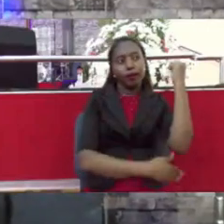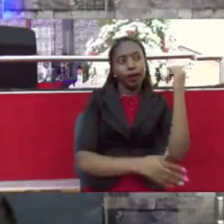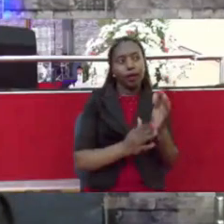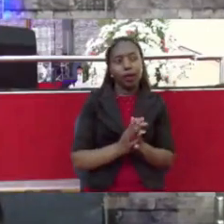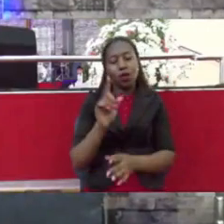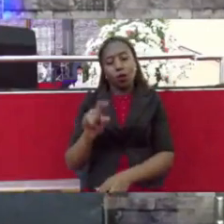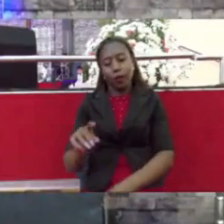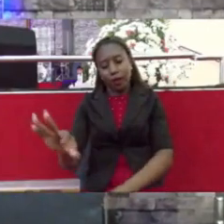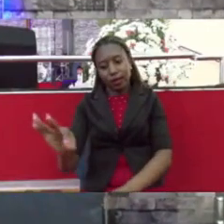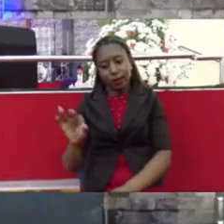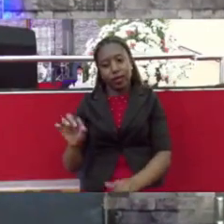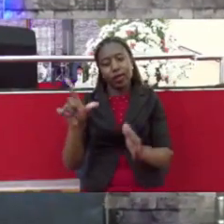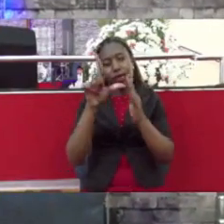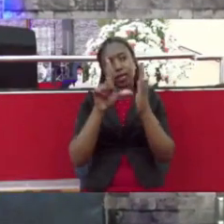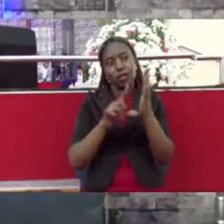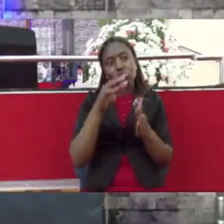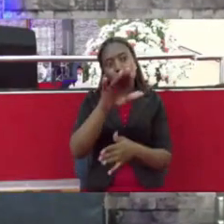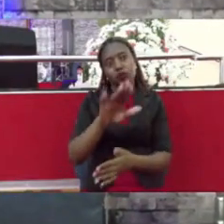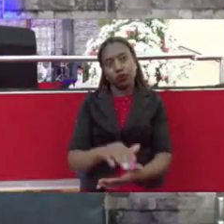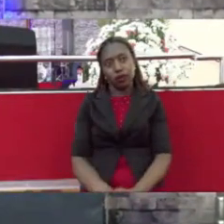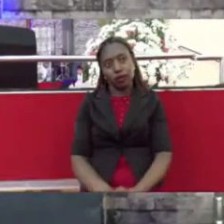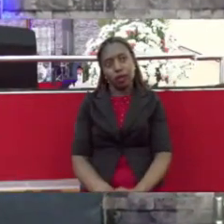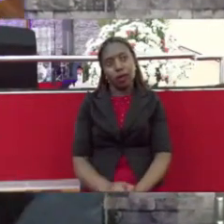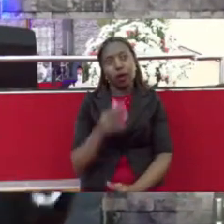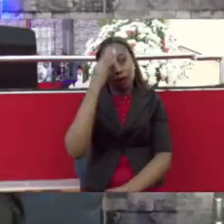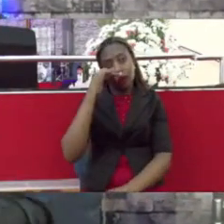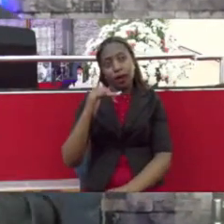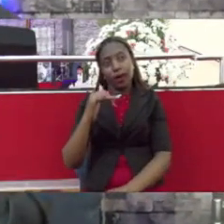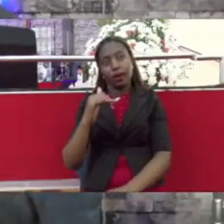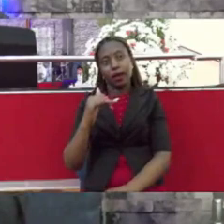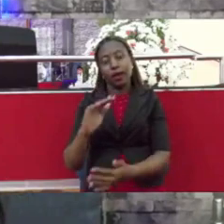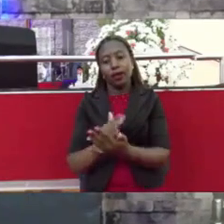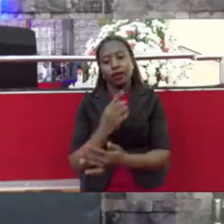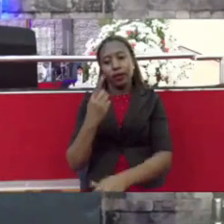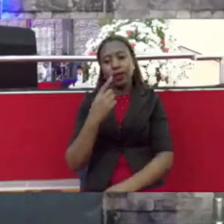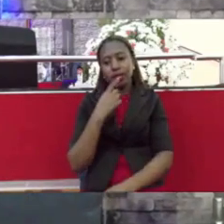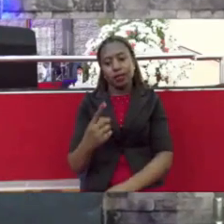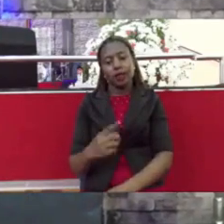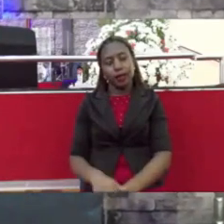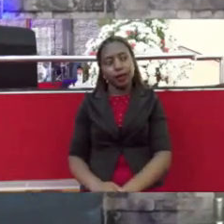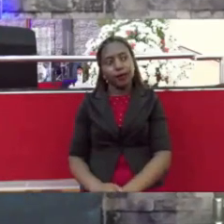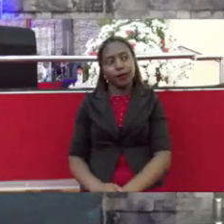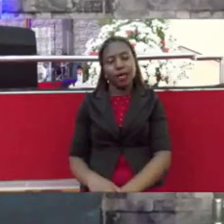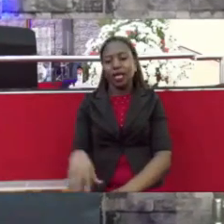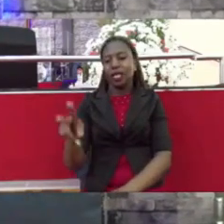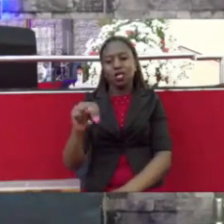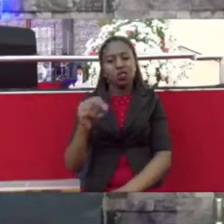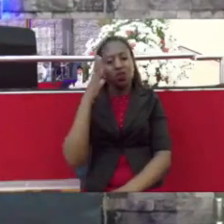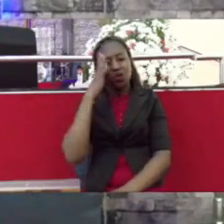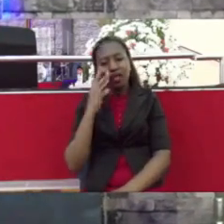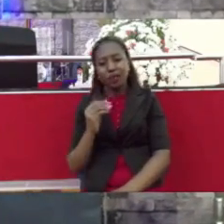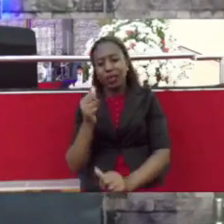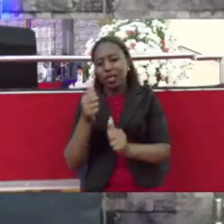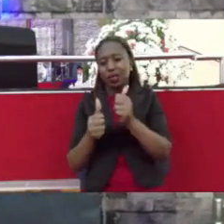lessons. Lazima tukaweze kujifunza. Because there is someone who said, na mtu aliyesema, there is no experience which is useless in